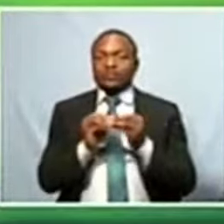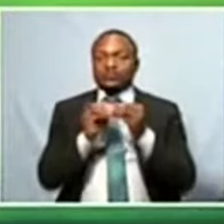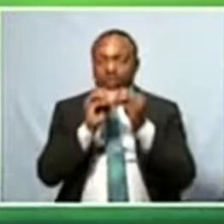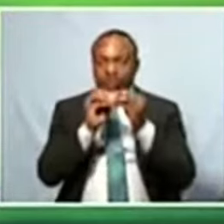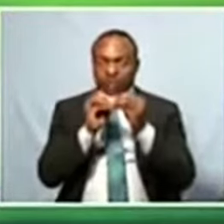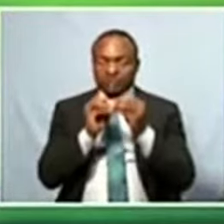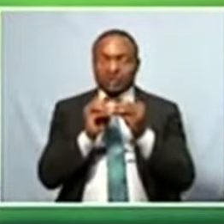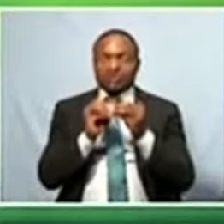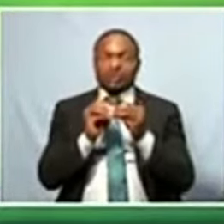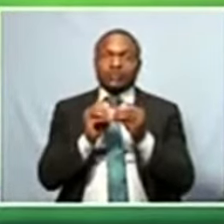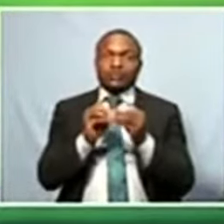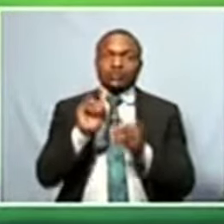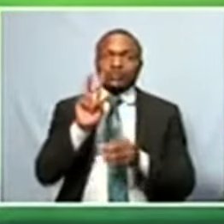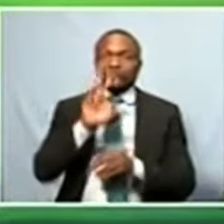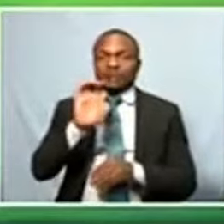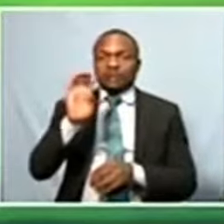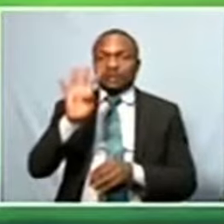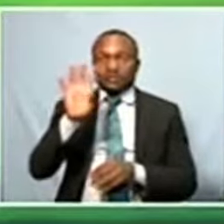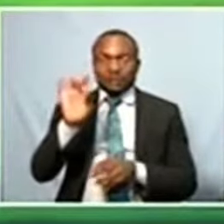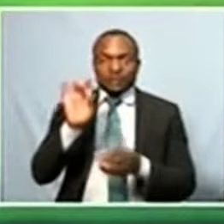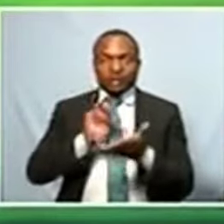of